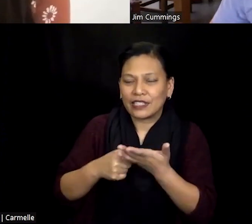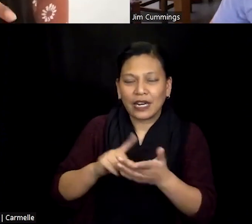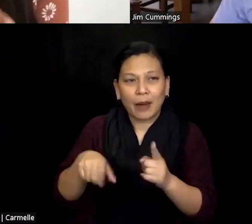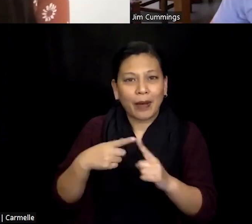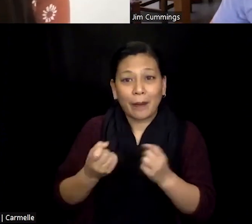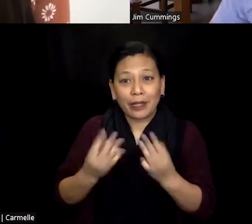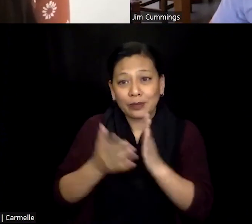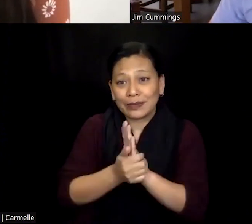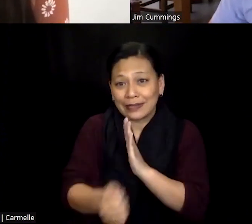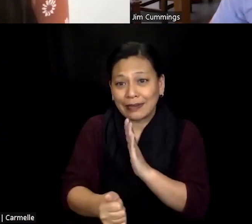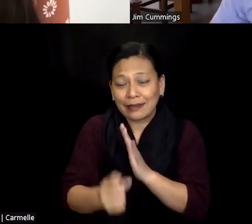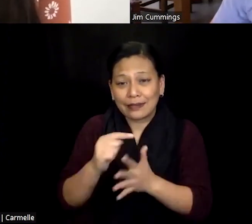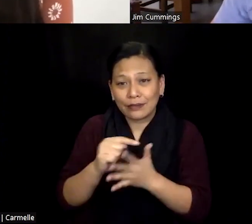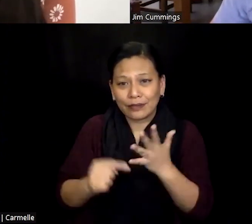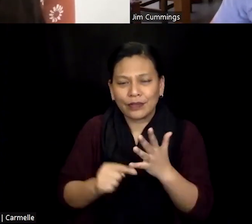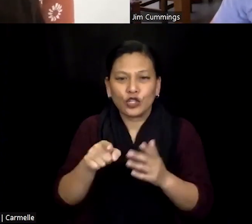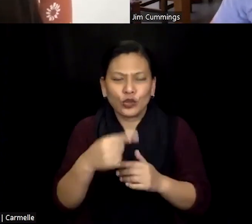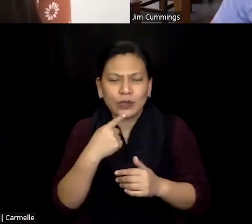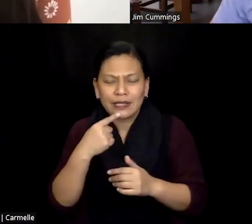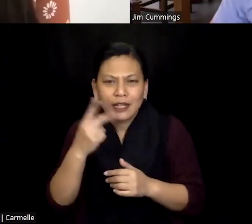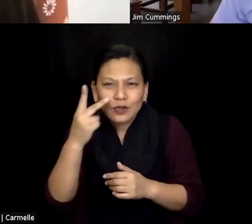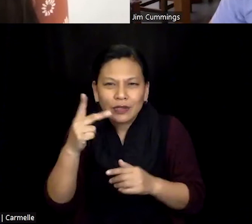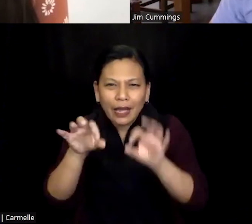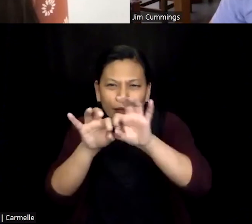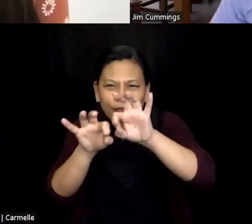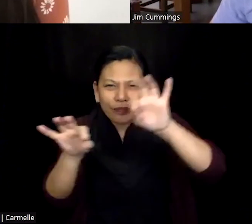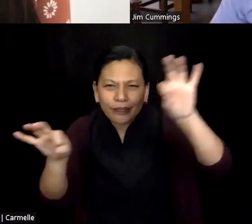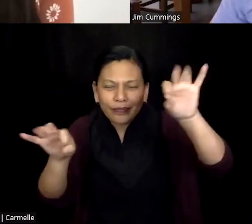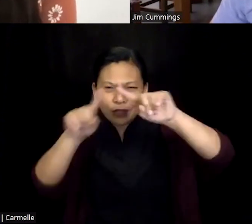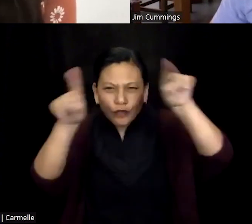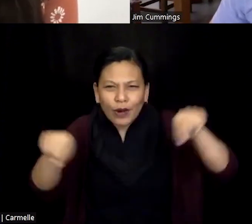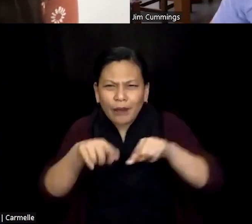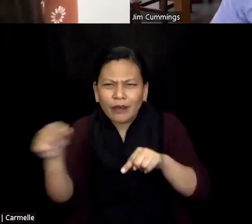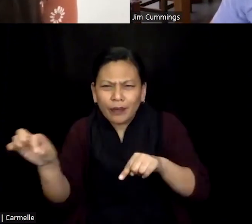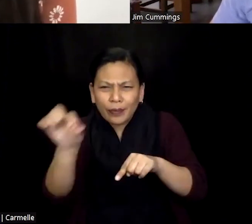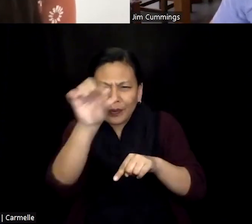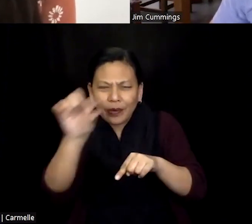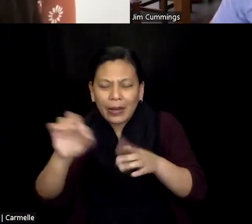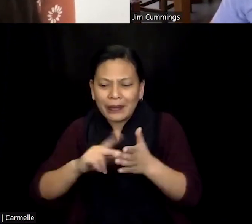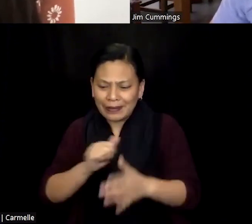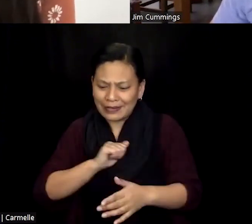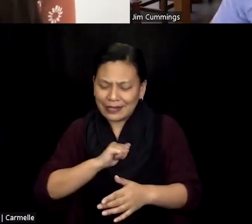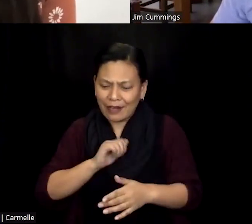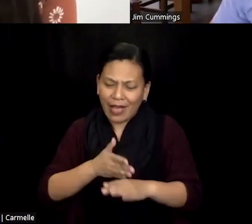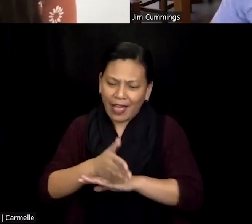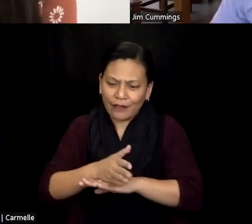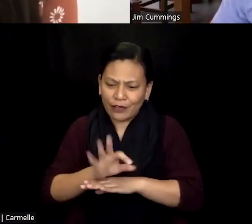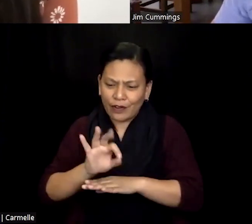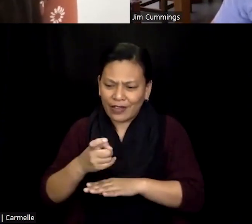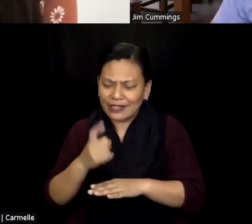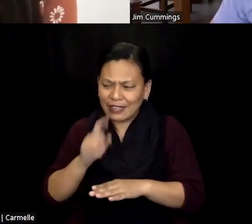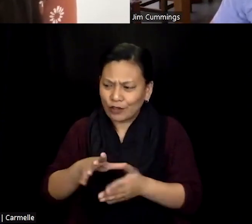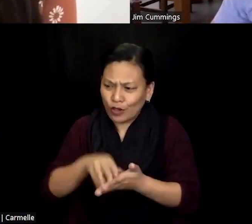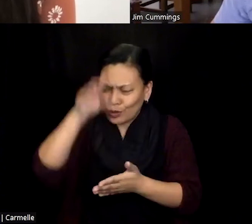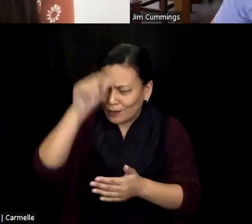filmmaker. That example that you said of like a boom in the shot, you then had to learn After Effects yourself to fix a problem. It wasn't like, hey, I'm going to hand